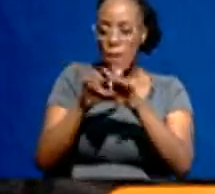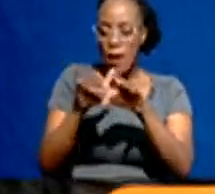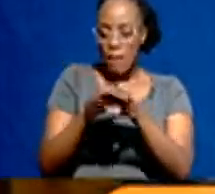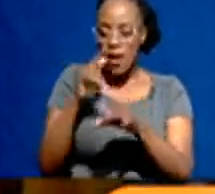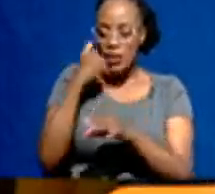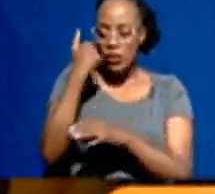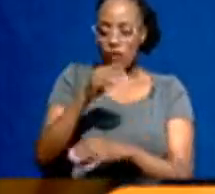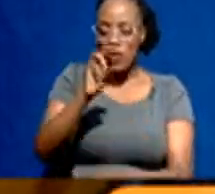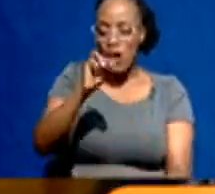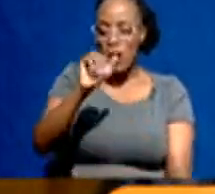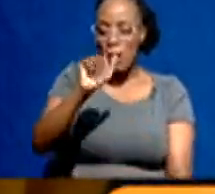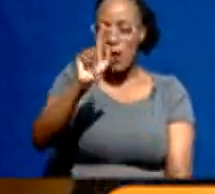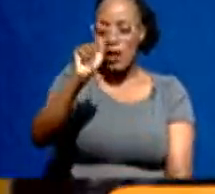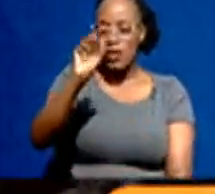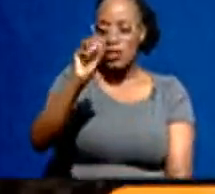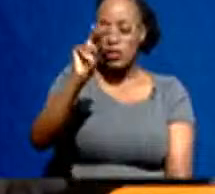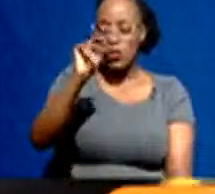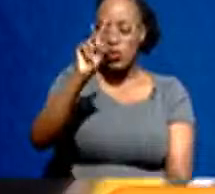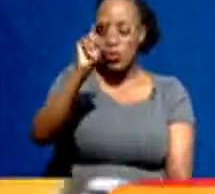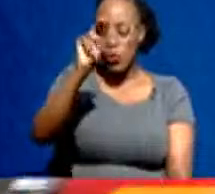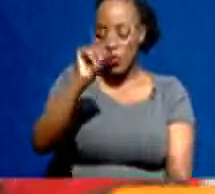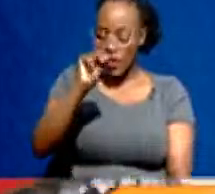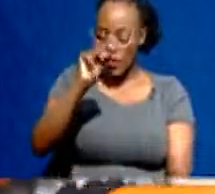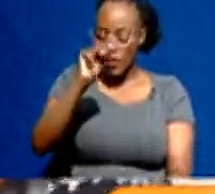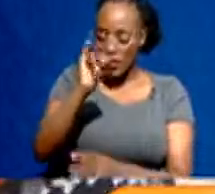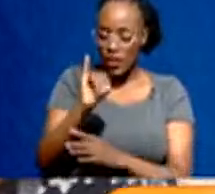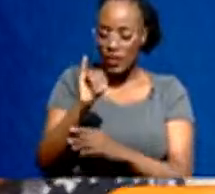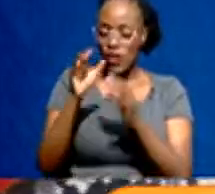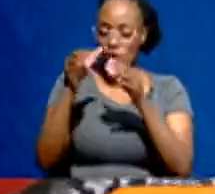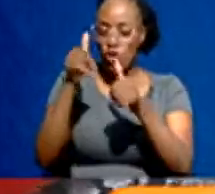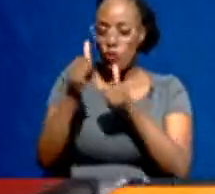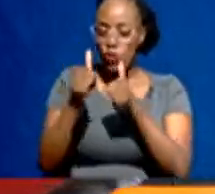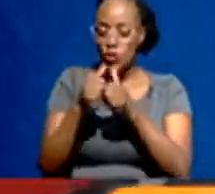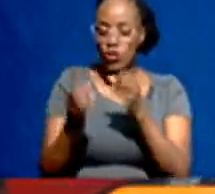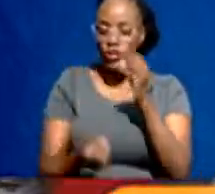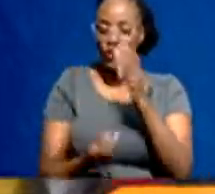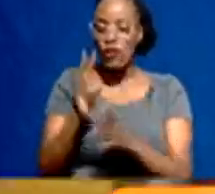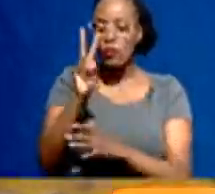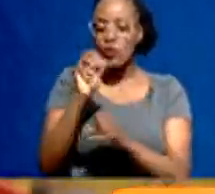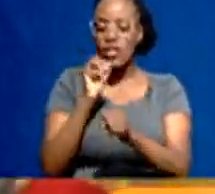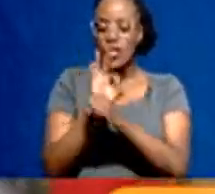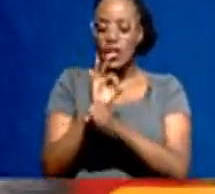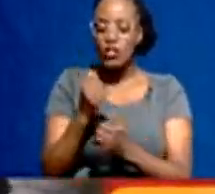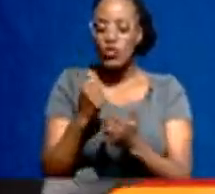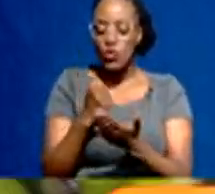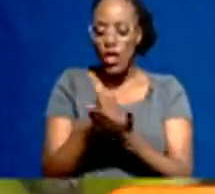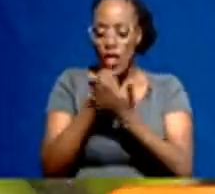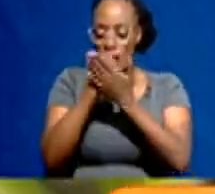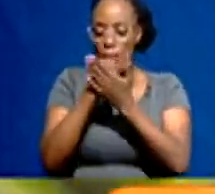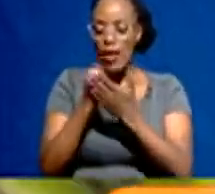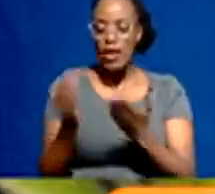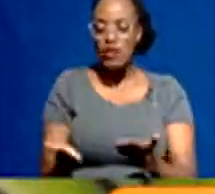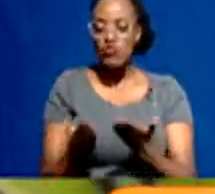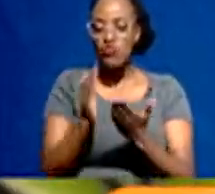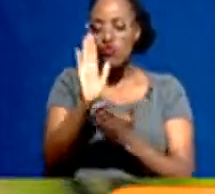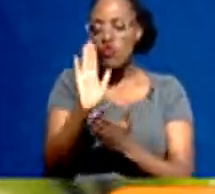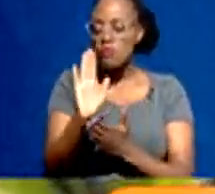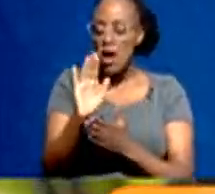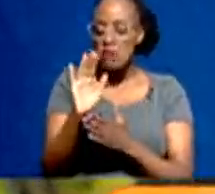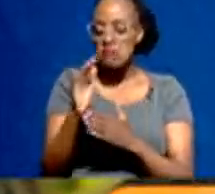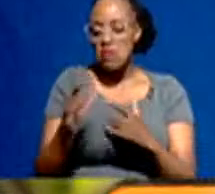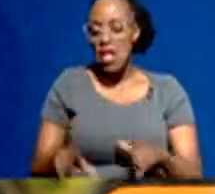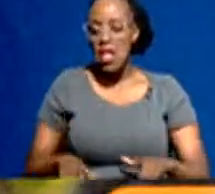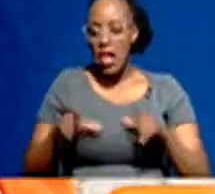of Matondoni Tarazak Women's Group, formed in 2013 to help them improve their livelihood.